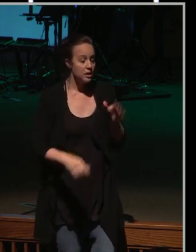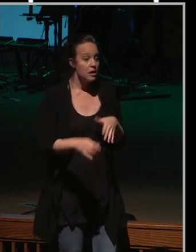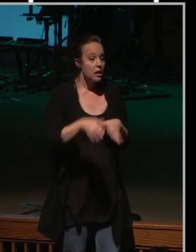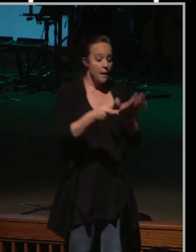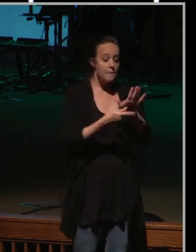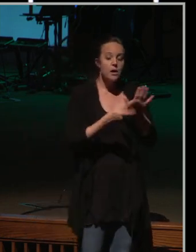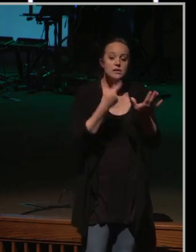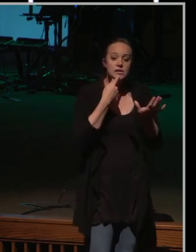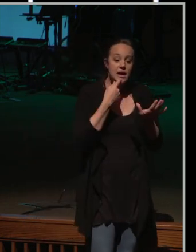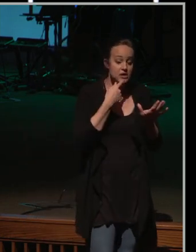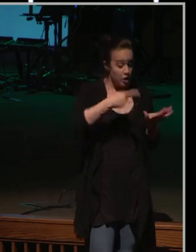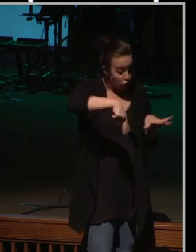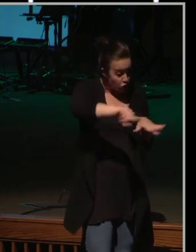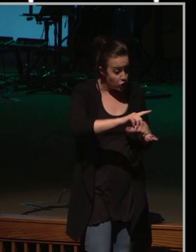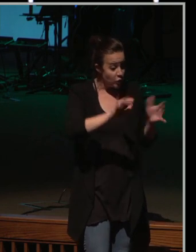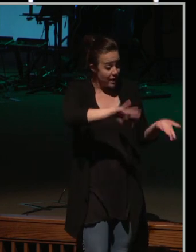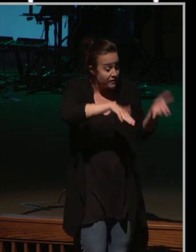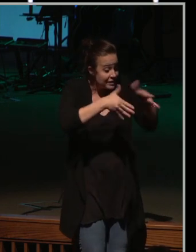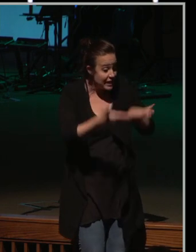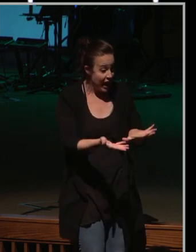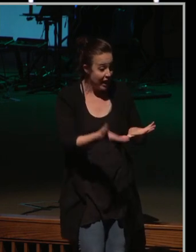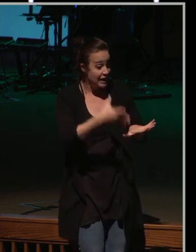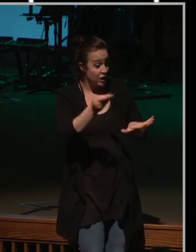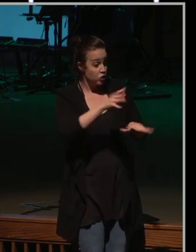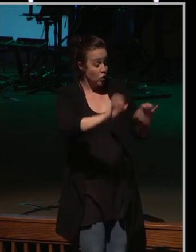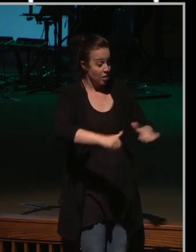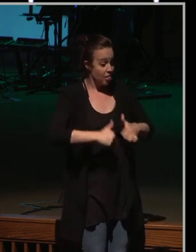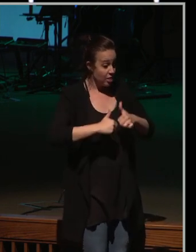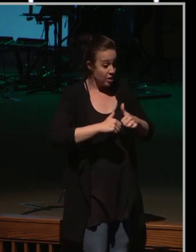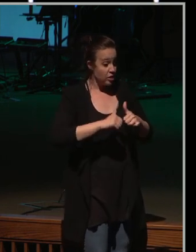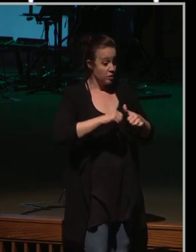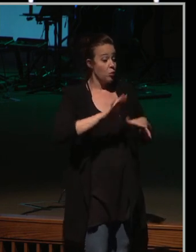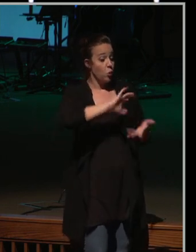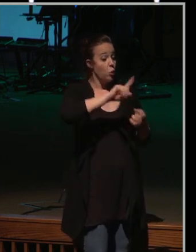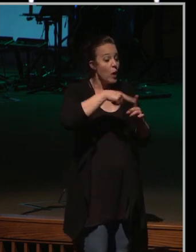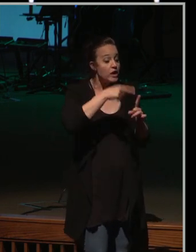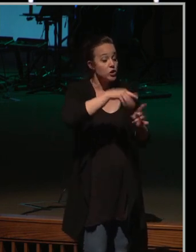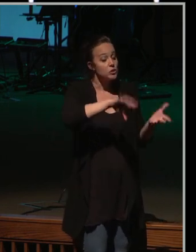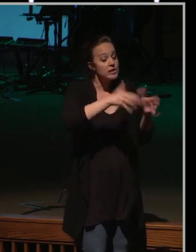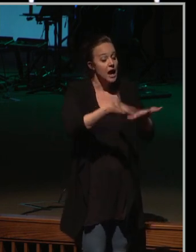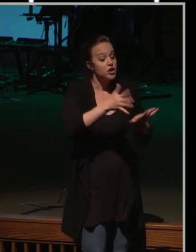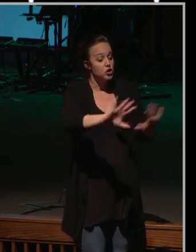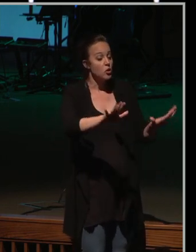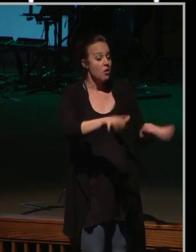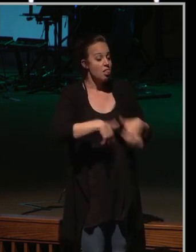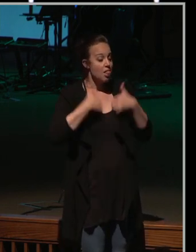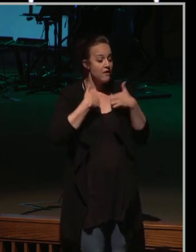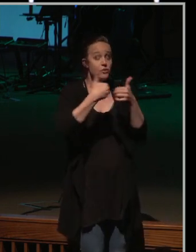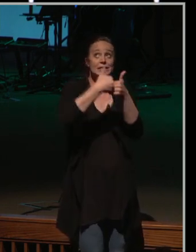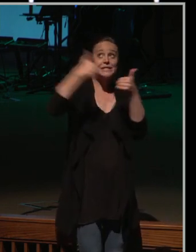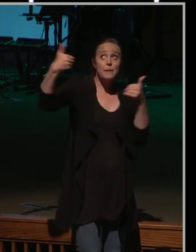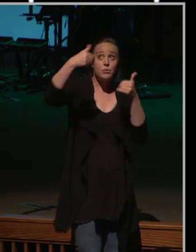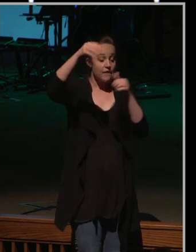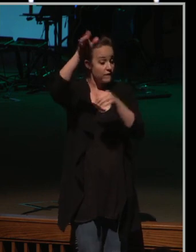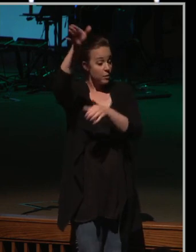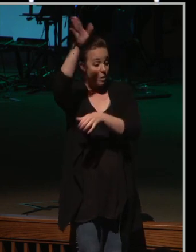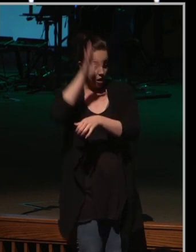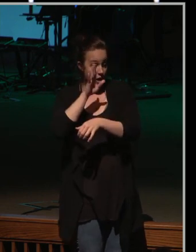life is hidden with Christ in God. When Christ, who is your life, appears, then you also appear with him in